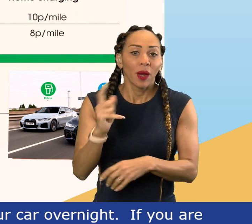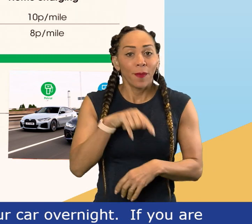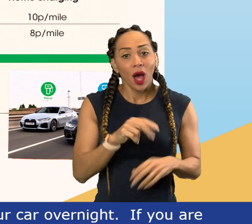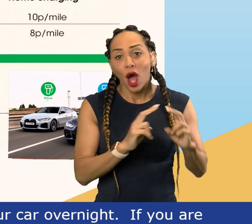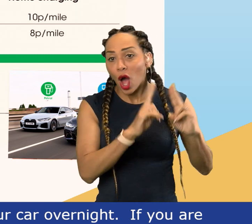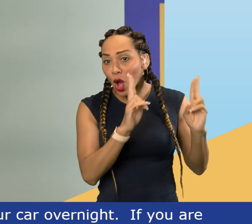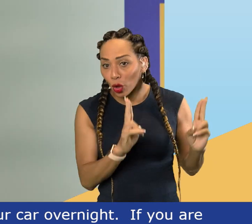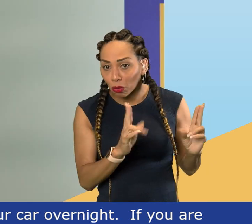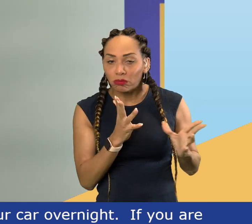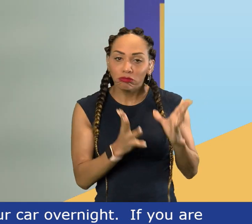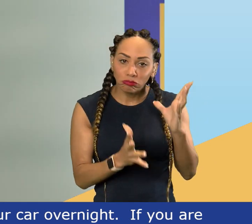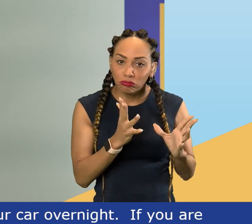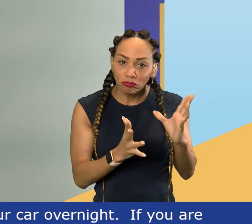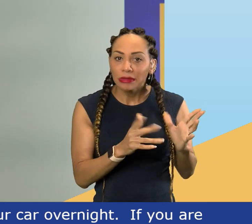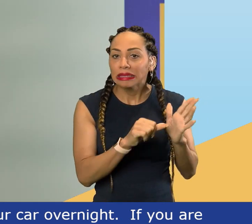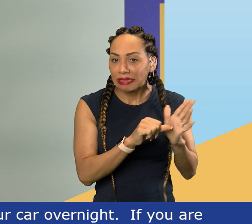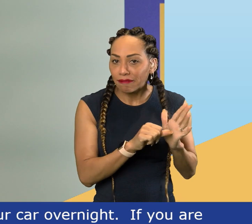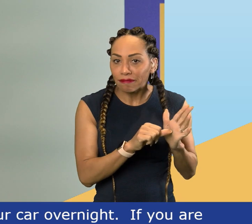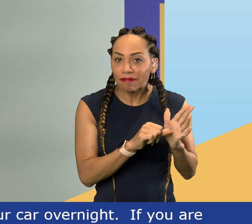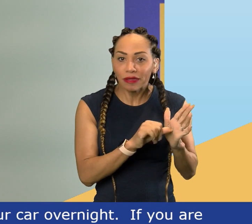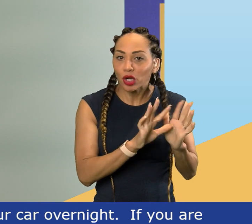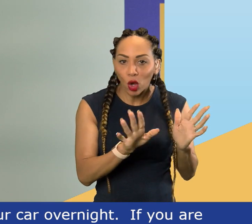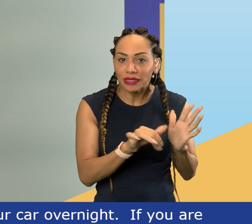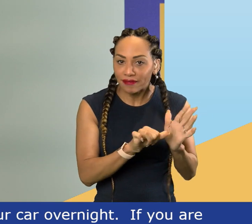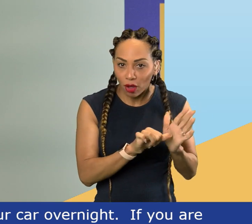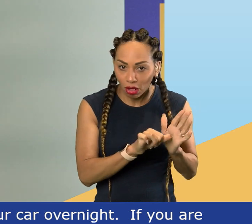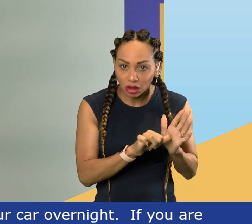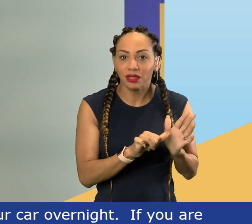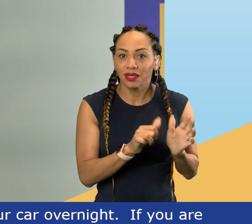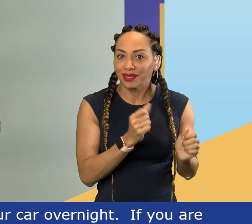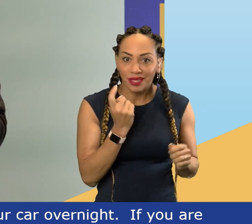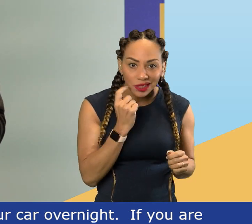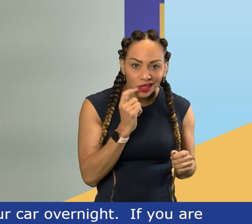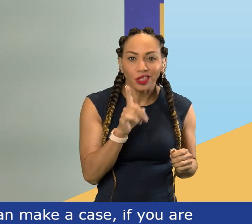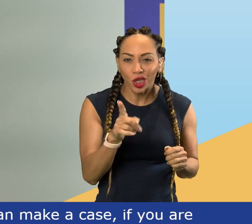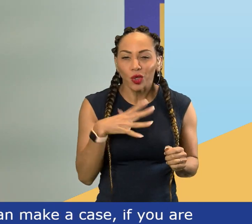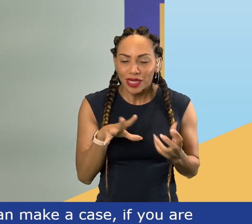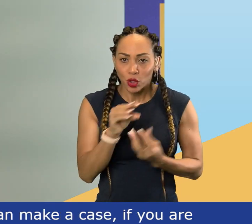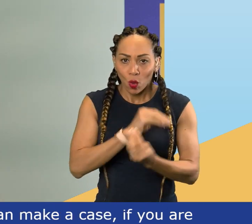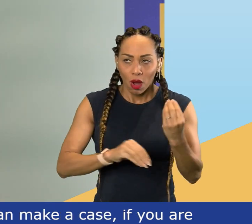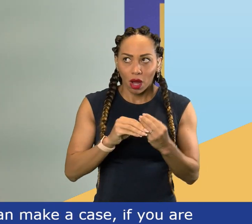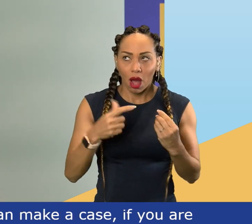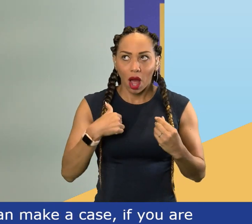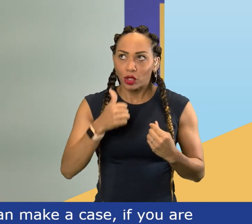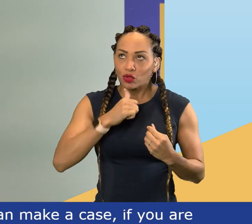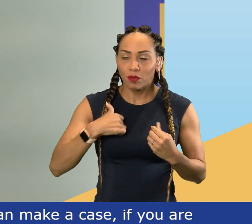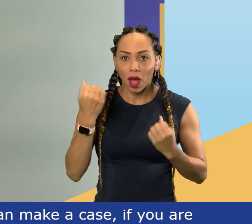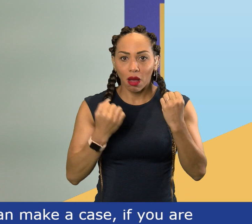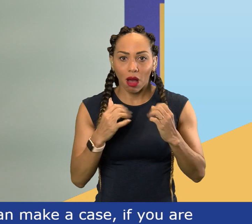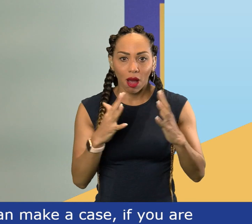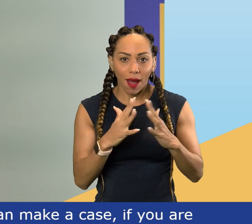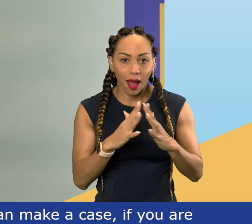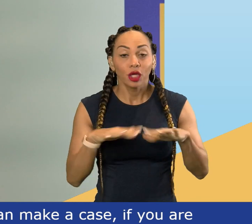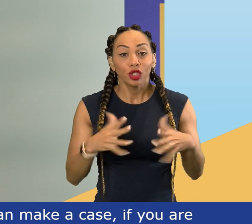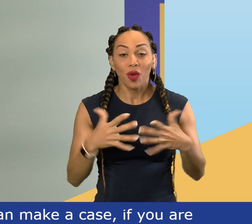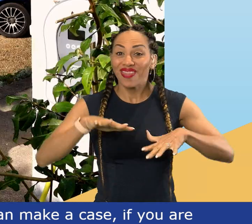and the costs and things like that, they disappear. So let's bear in mind, how are you going to use your car? Bear in mind too that the average mileage of the